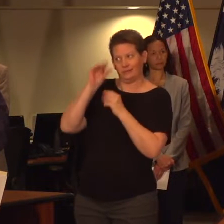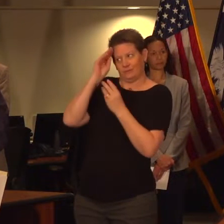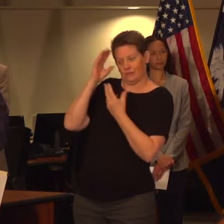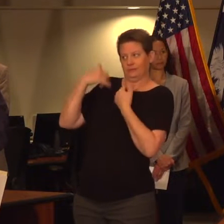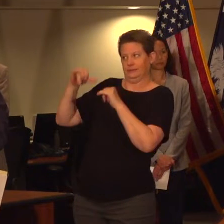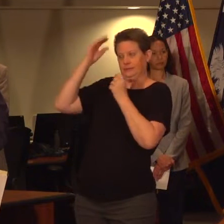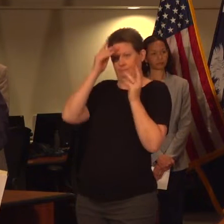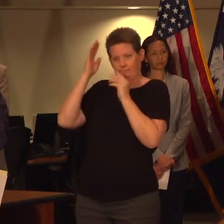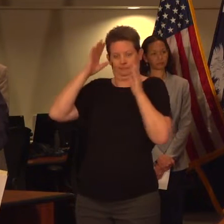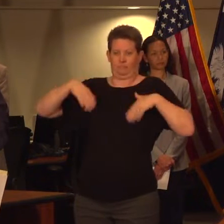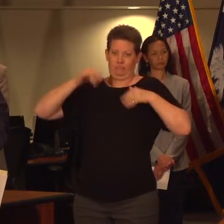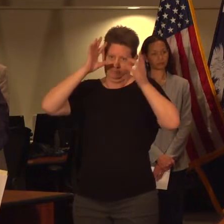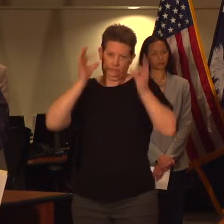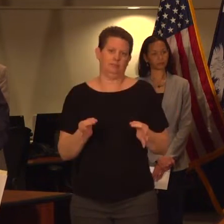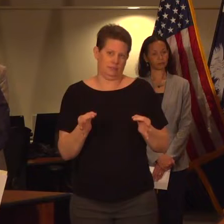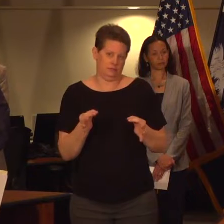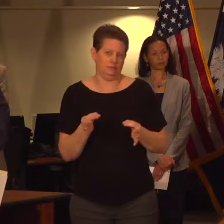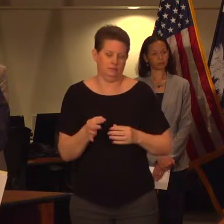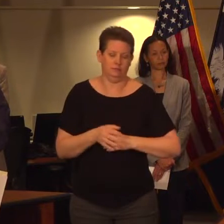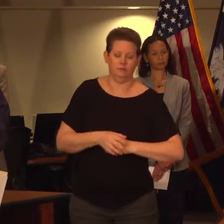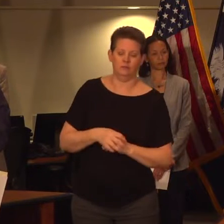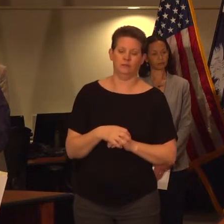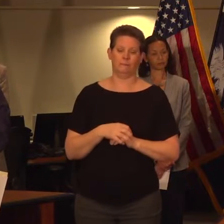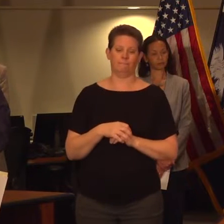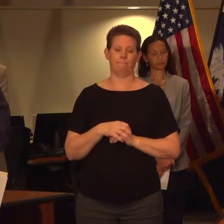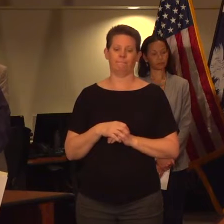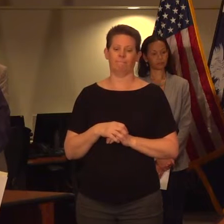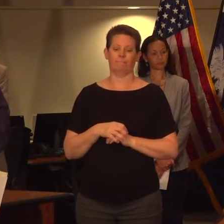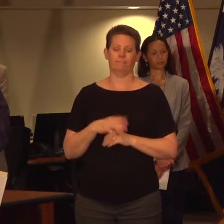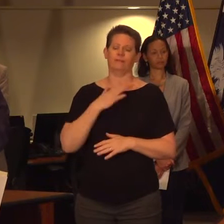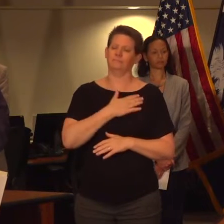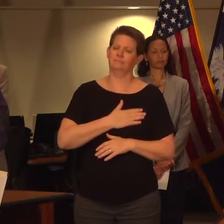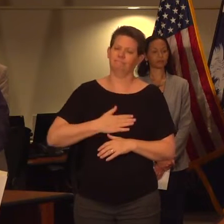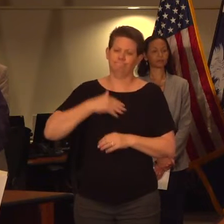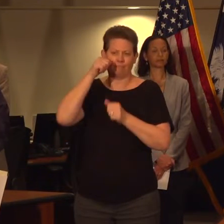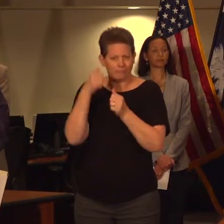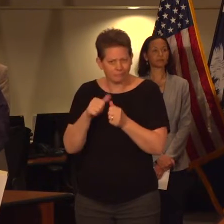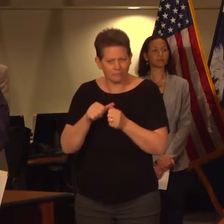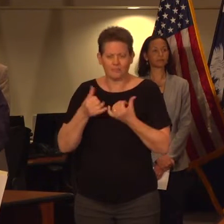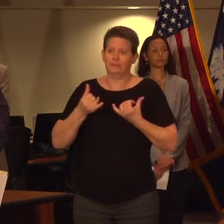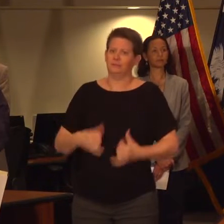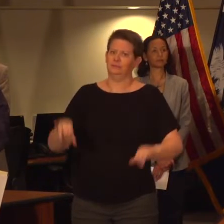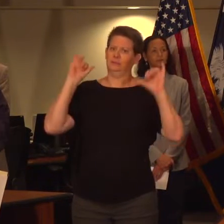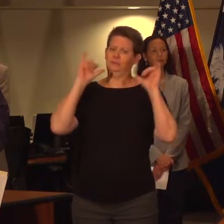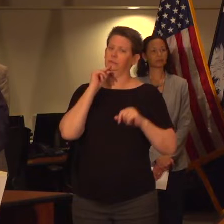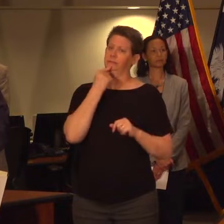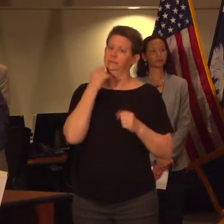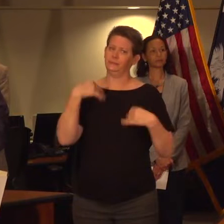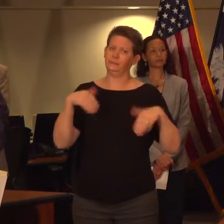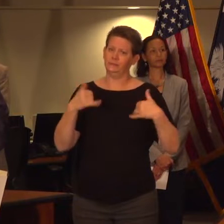be making that decision before long. But I urge everyone to remember, we are still in a very